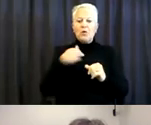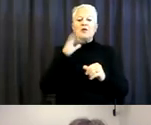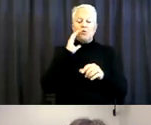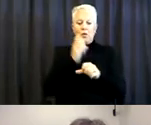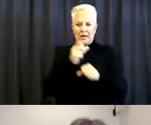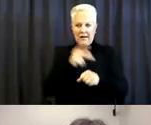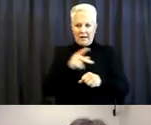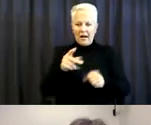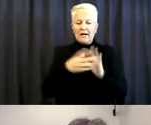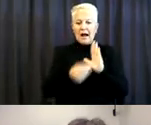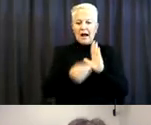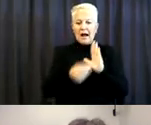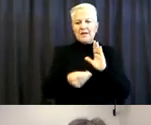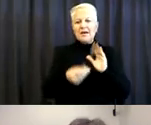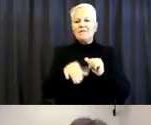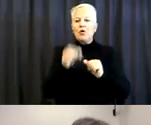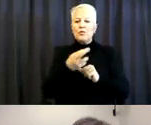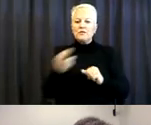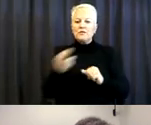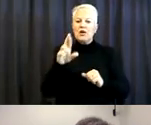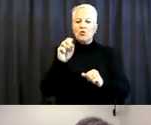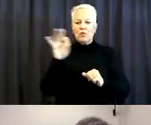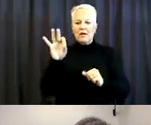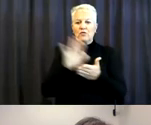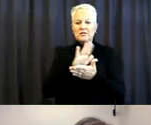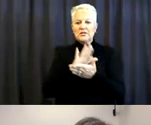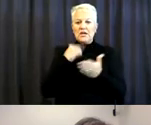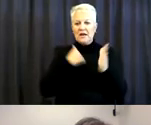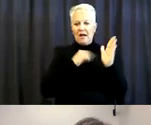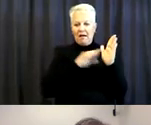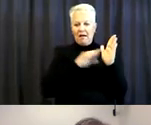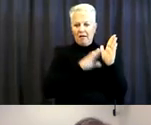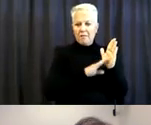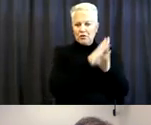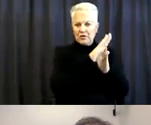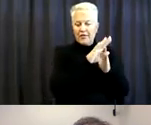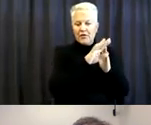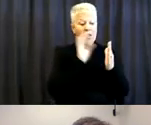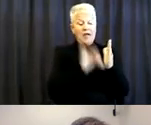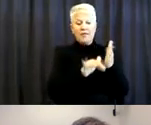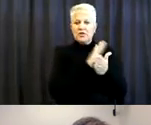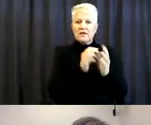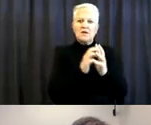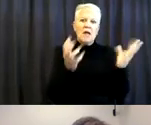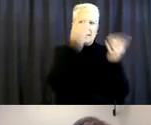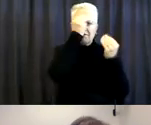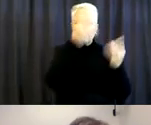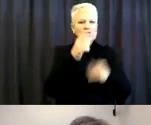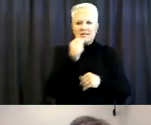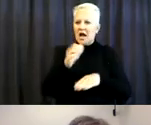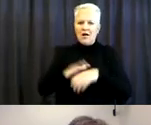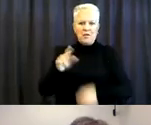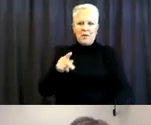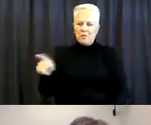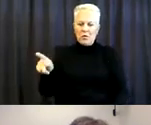get a copy of a resource and reference sheet that I put together. It's got a wealth of information that's not even on the